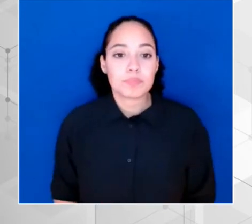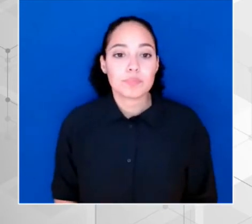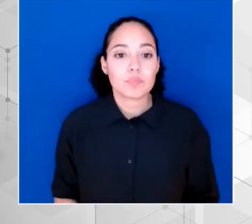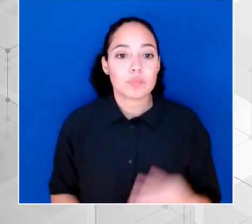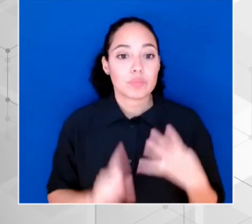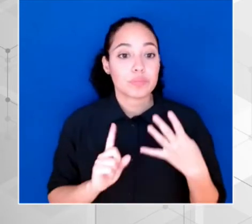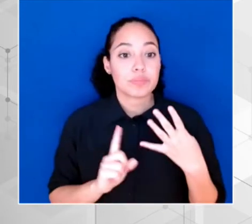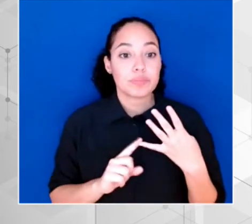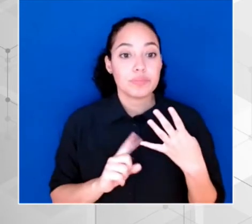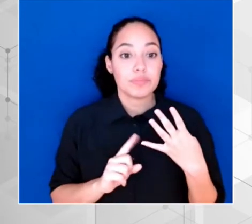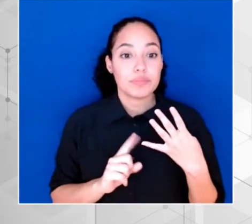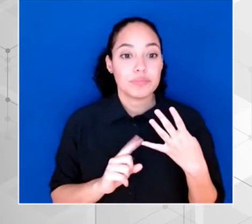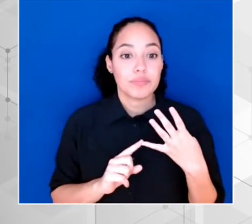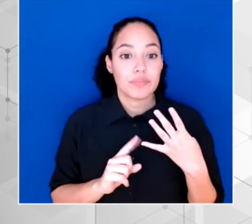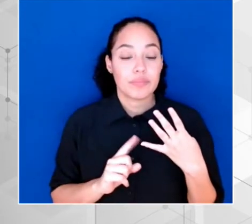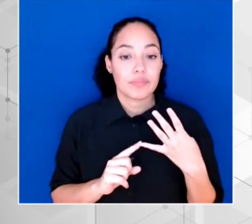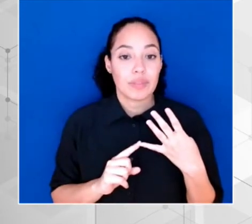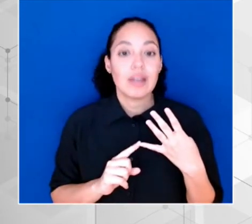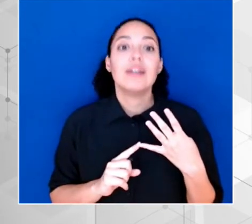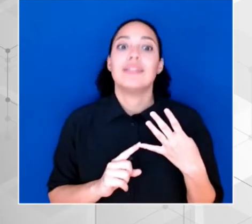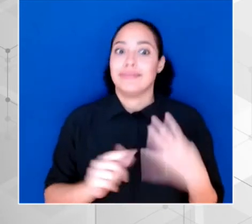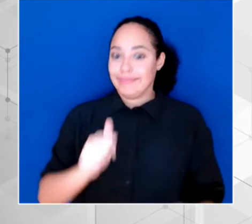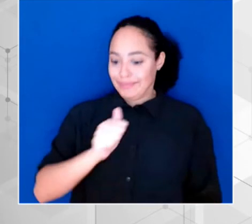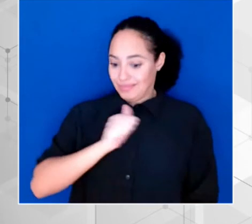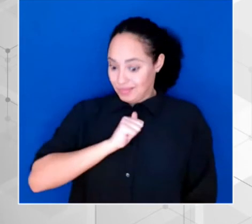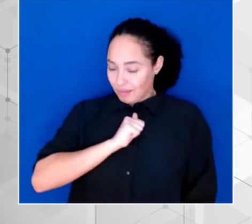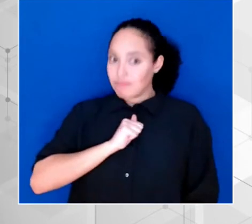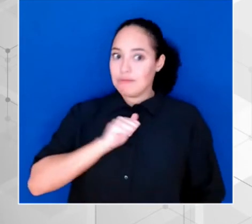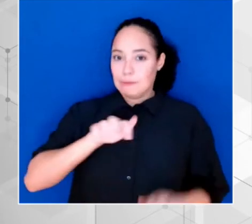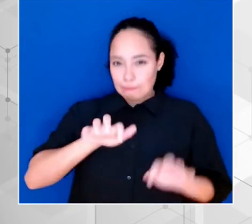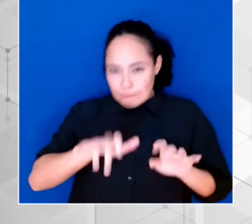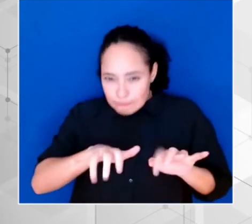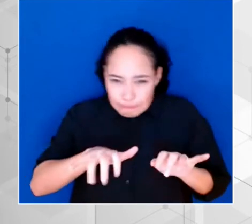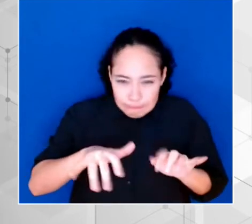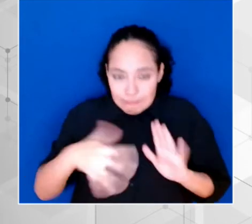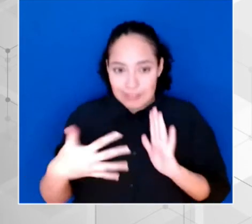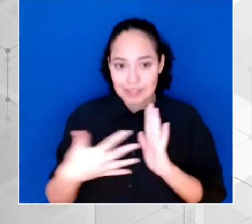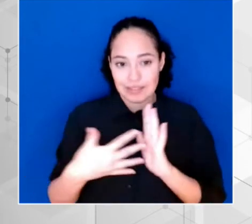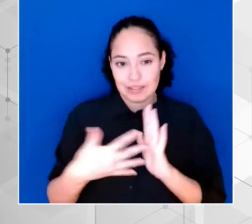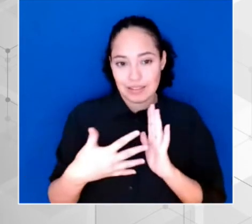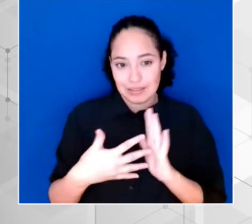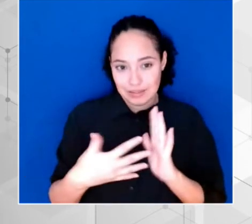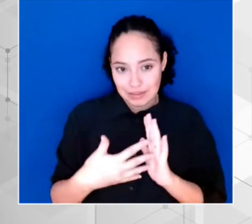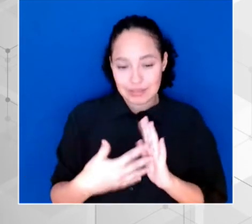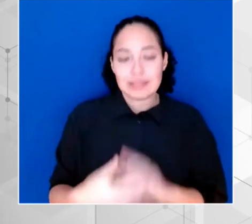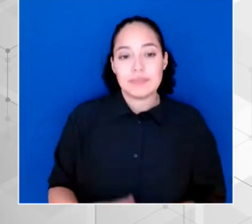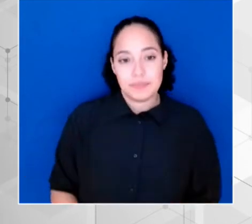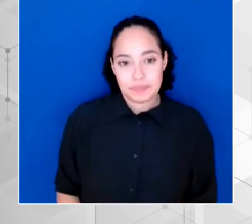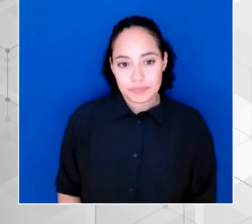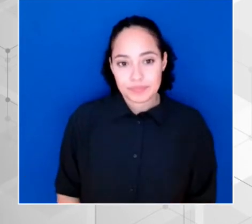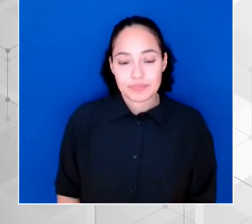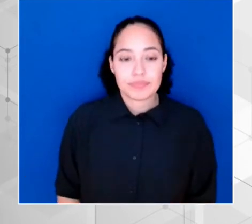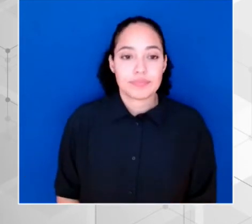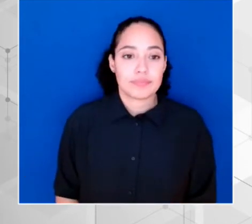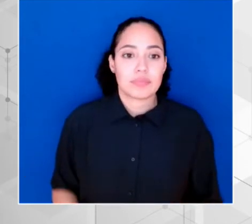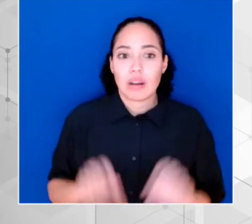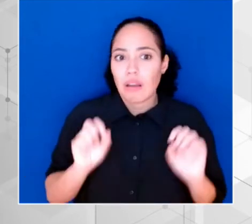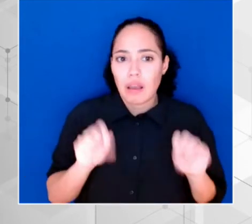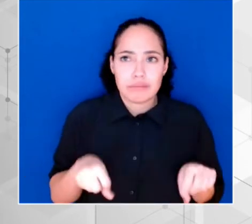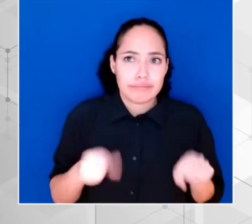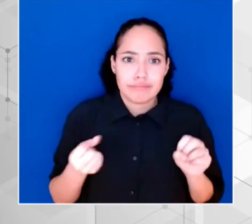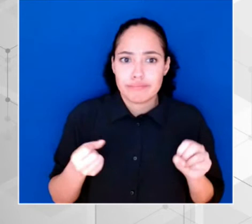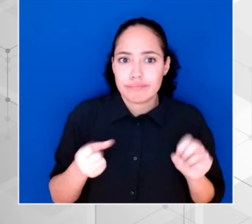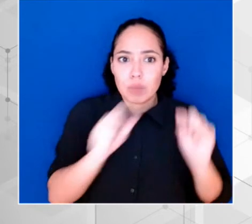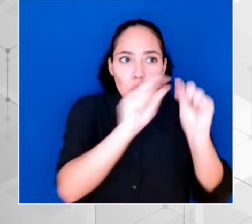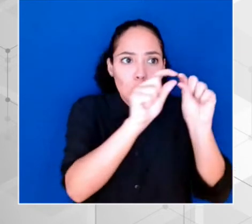And do manual test and simulation tests. So use extensions for your browser. You can, of course, use a screen